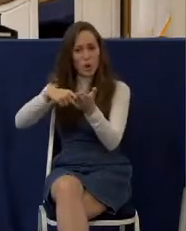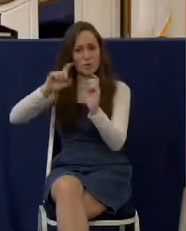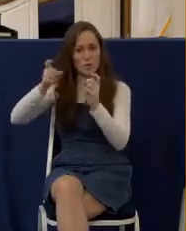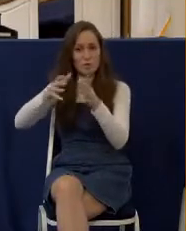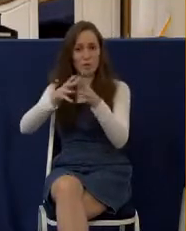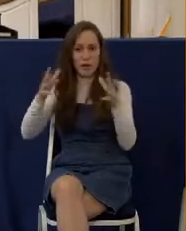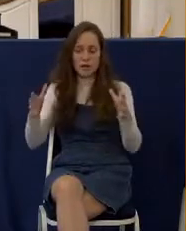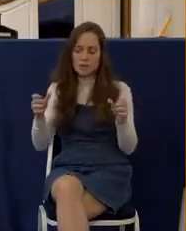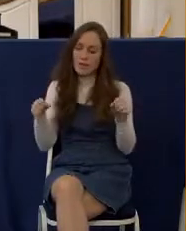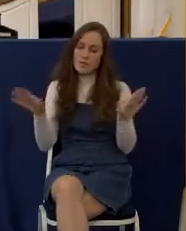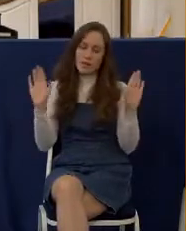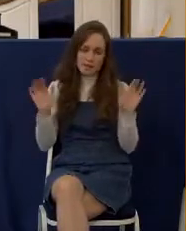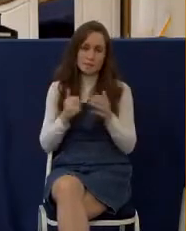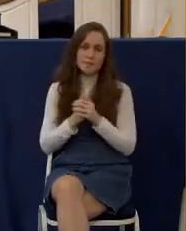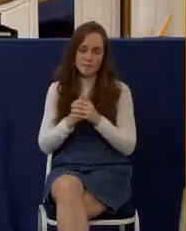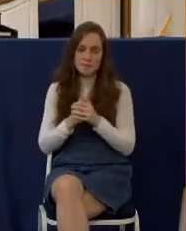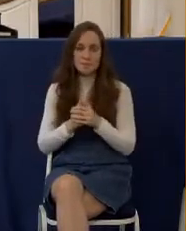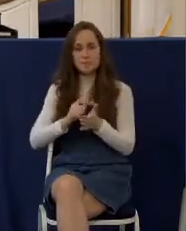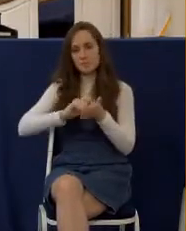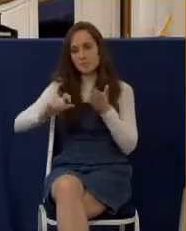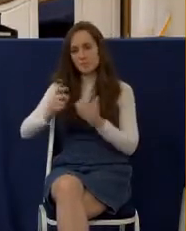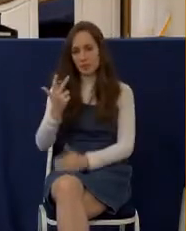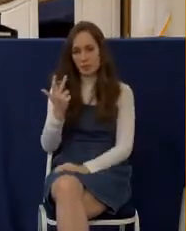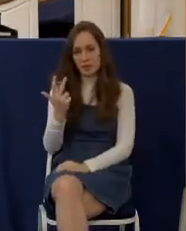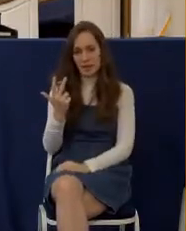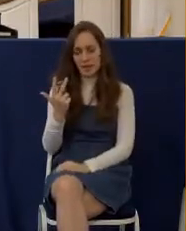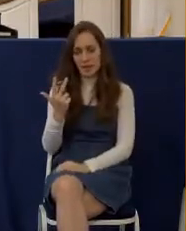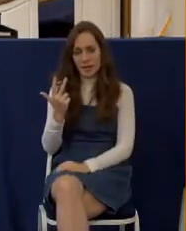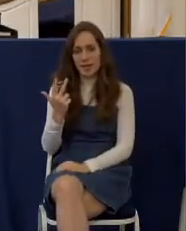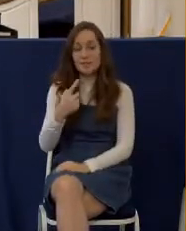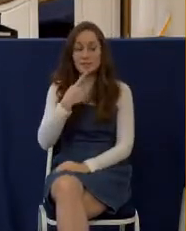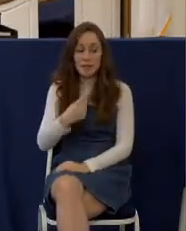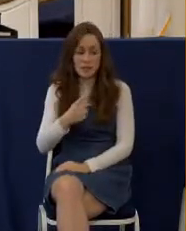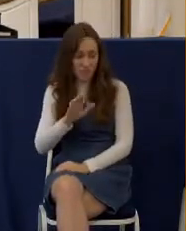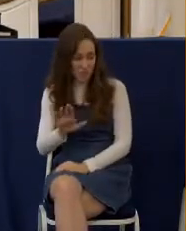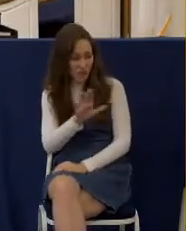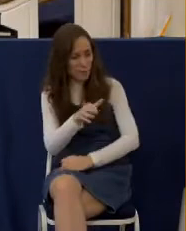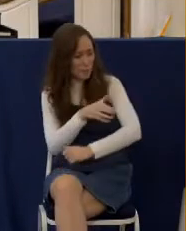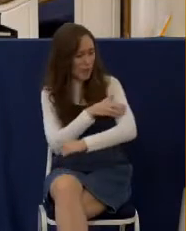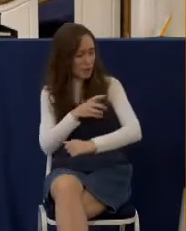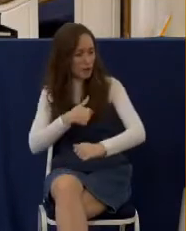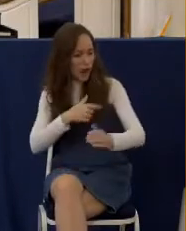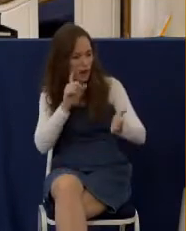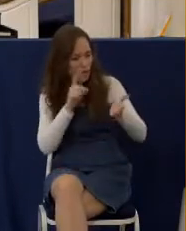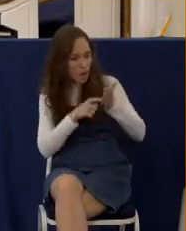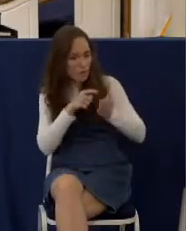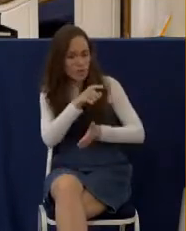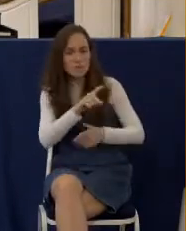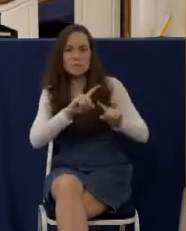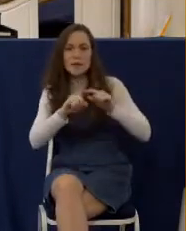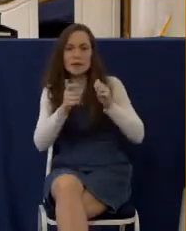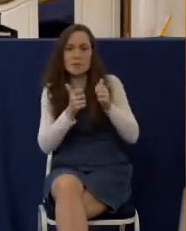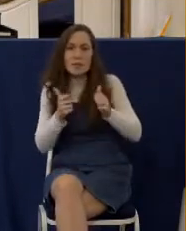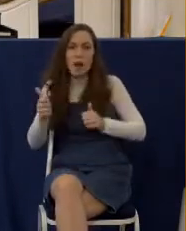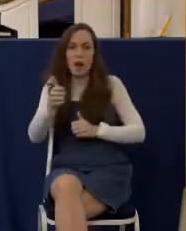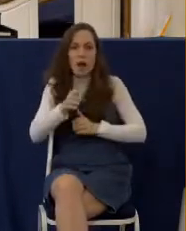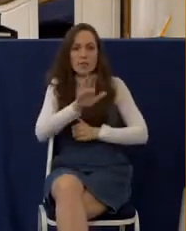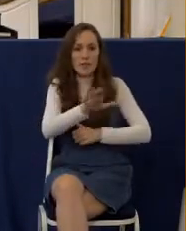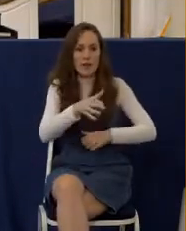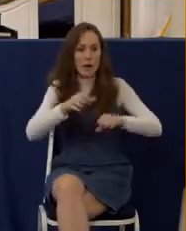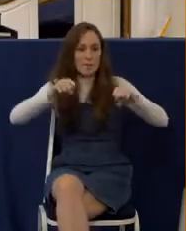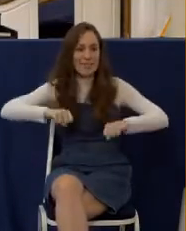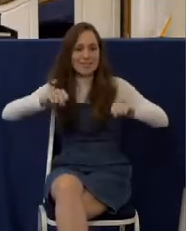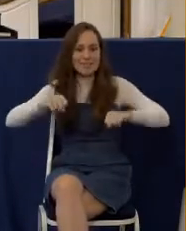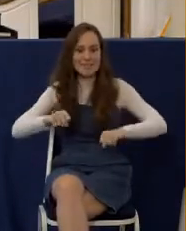gave sacrificially. Look in verse 3. For to their power I bear record, yea, and beyond their power, they were willing of